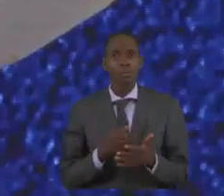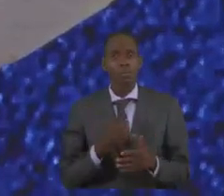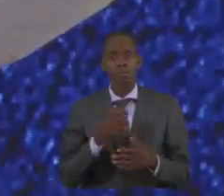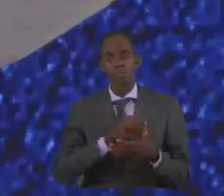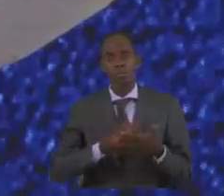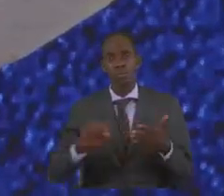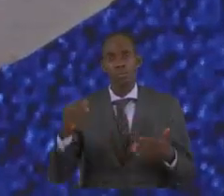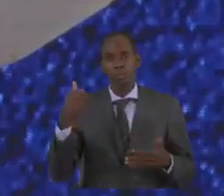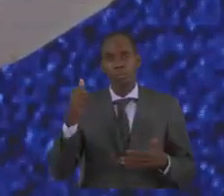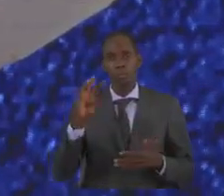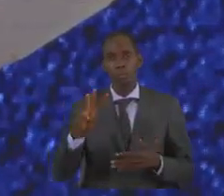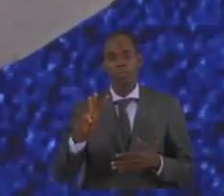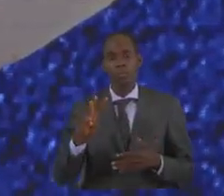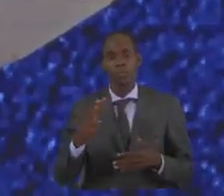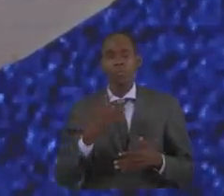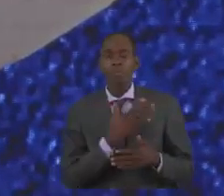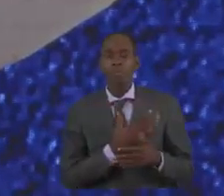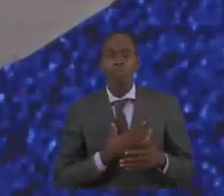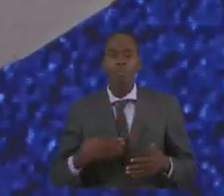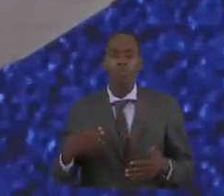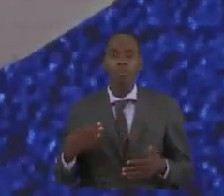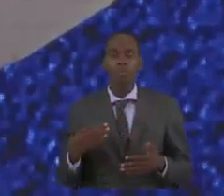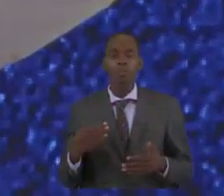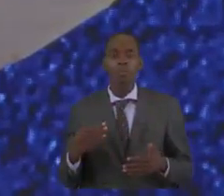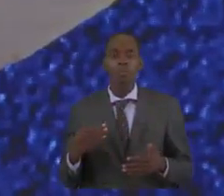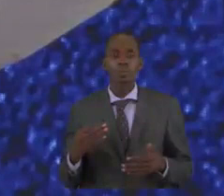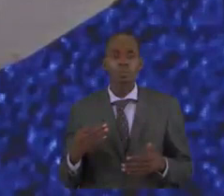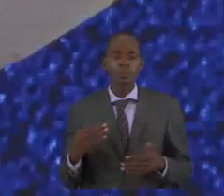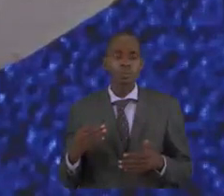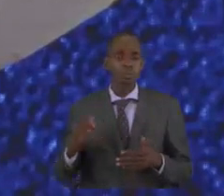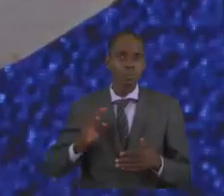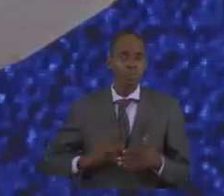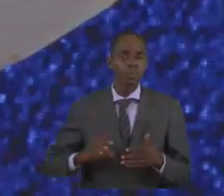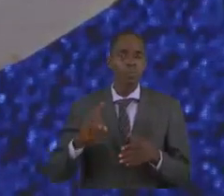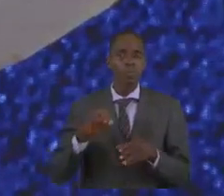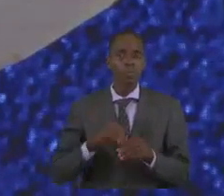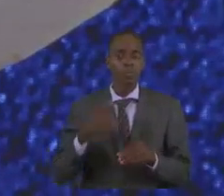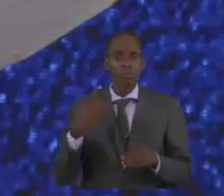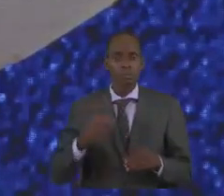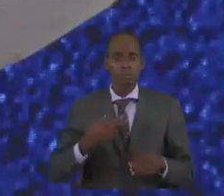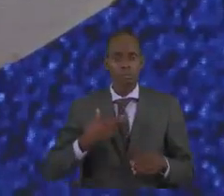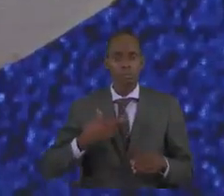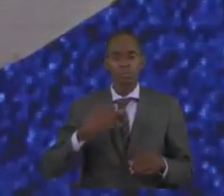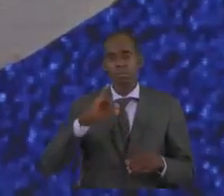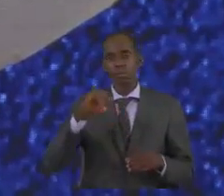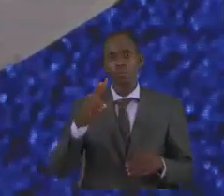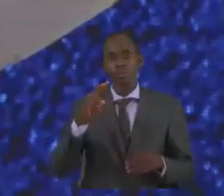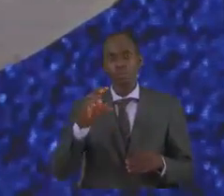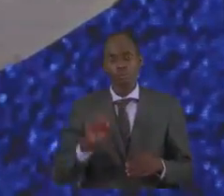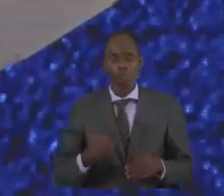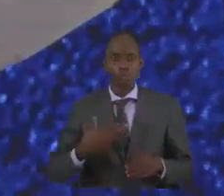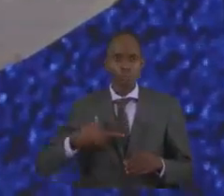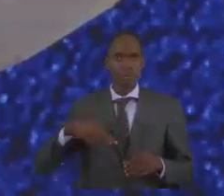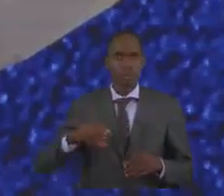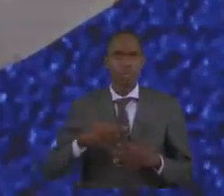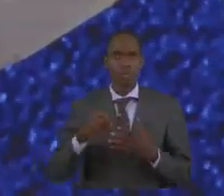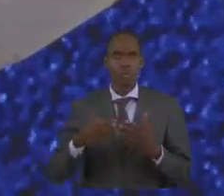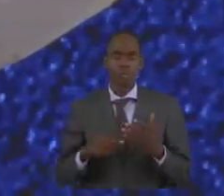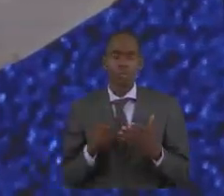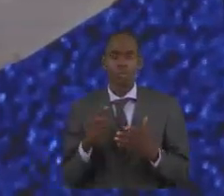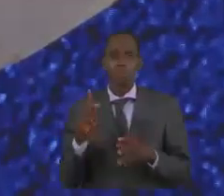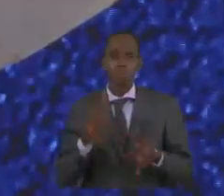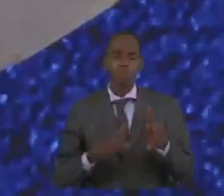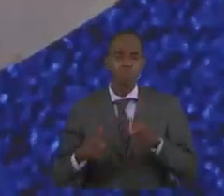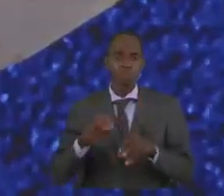14, and profited in the Jews' religion above many my equals in my